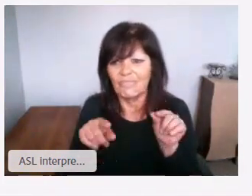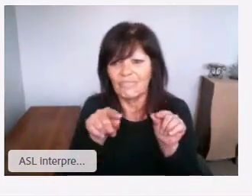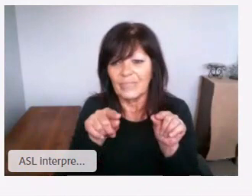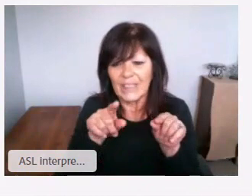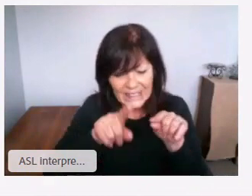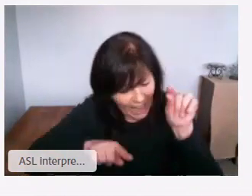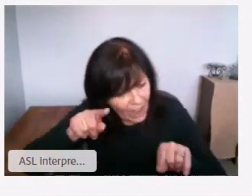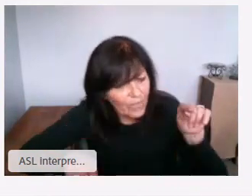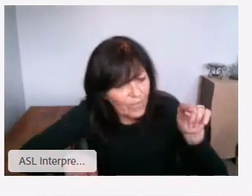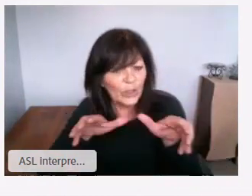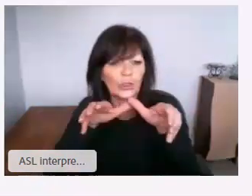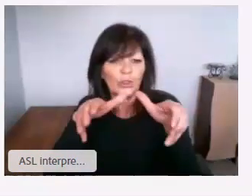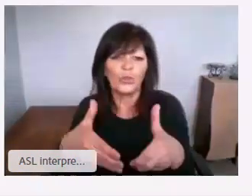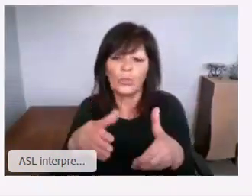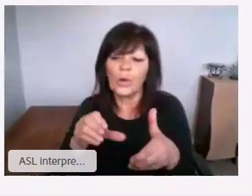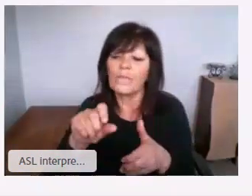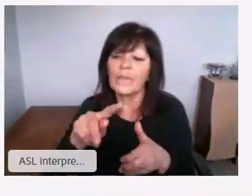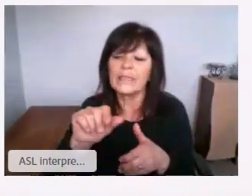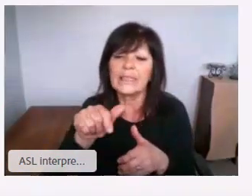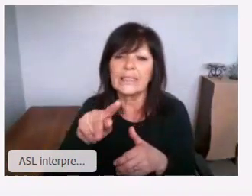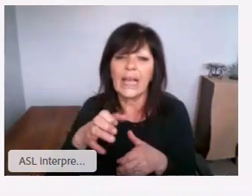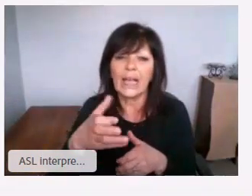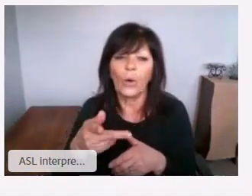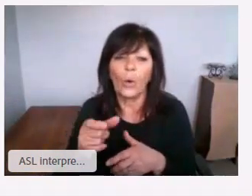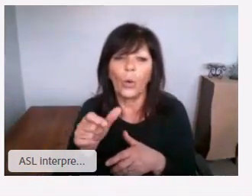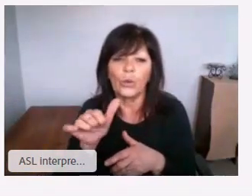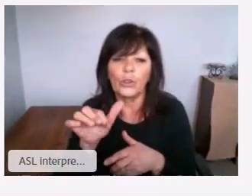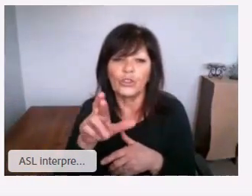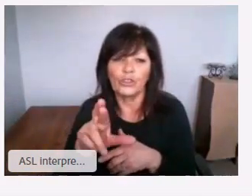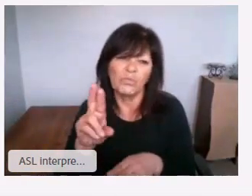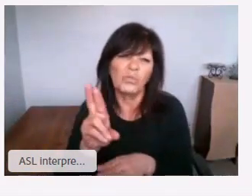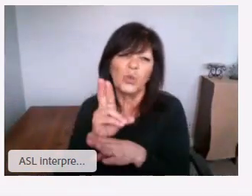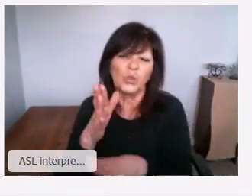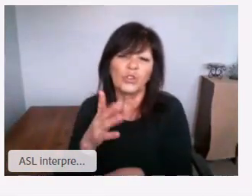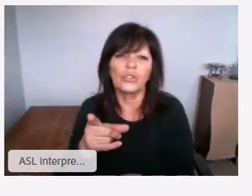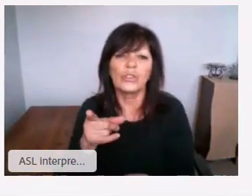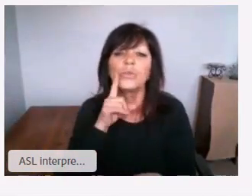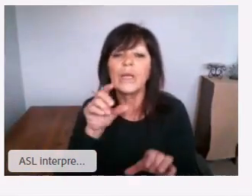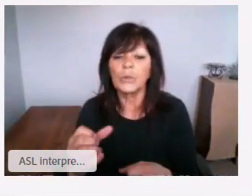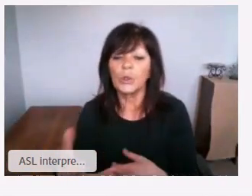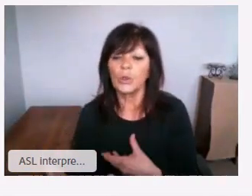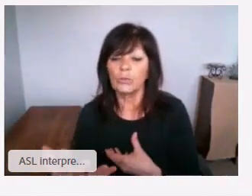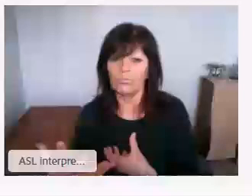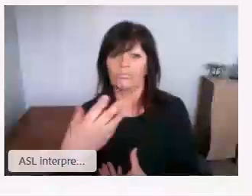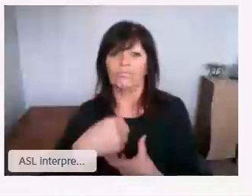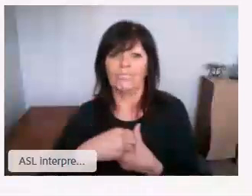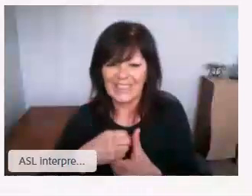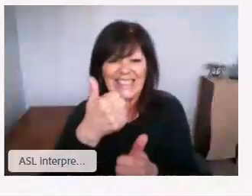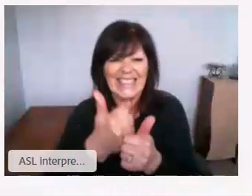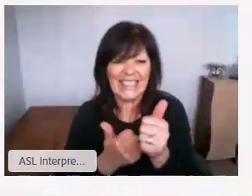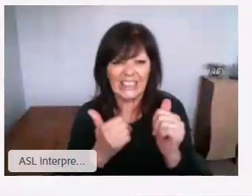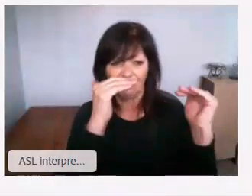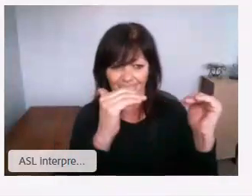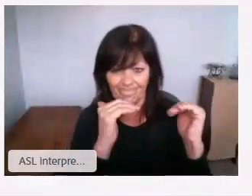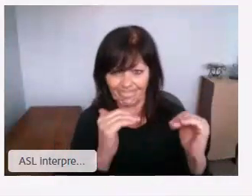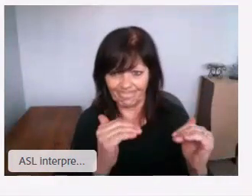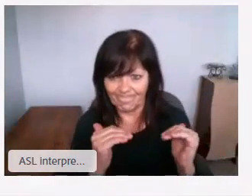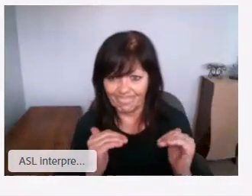diverse group of stakeholders that we've been able to engage in each one of these